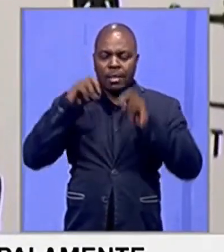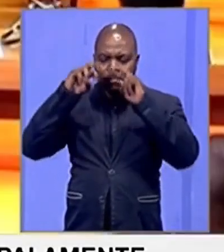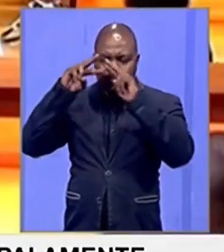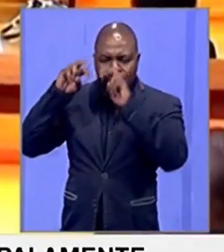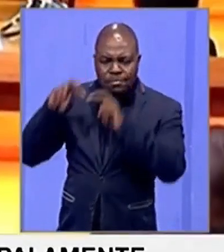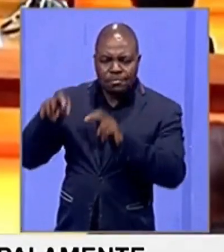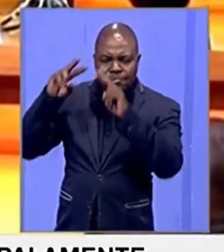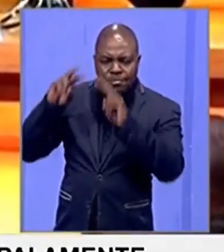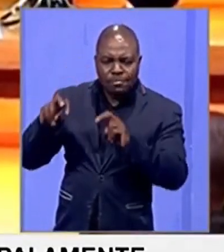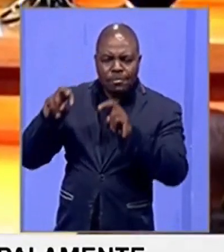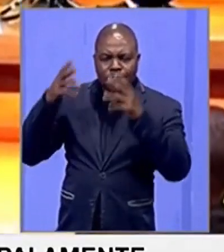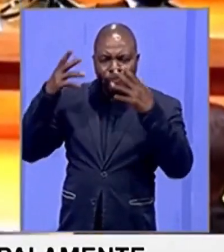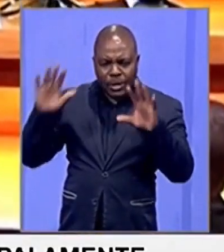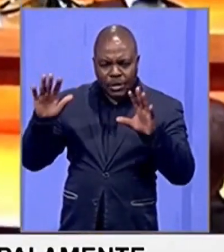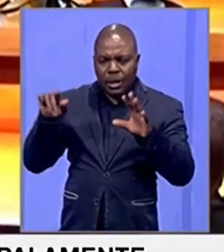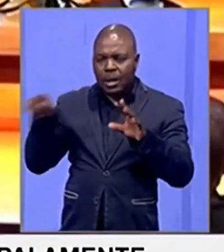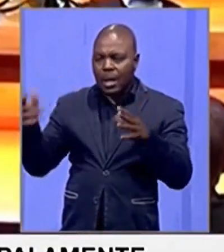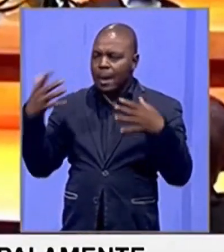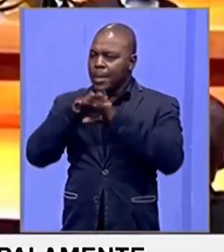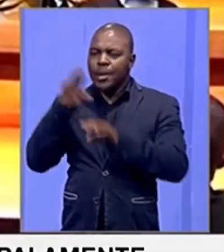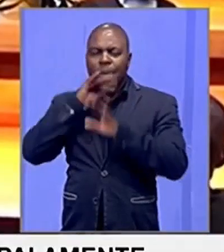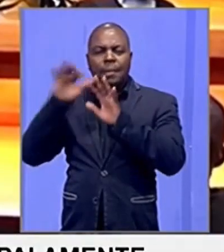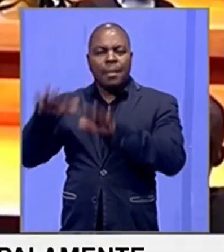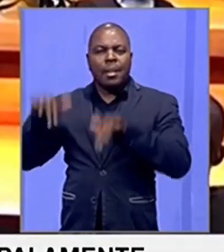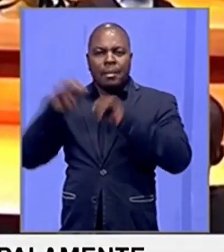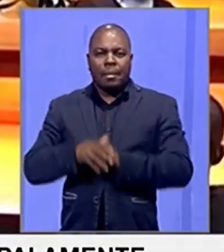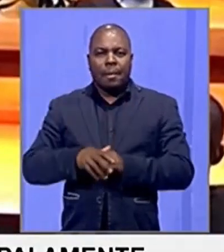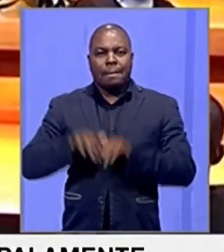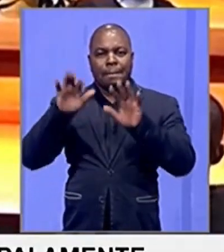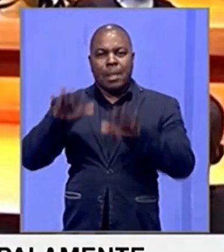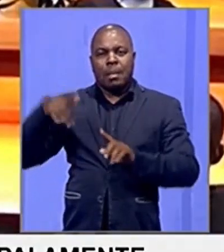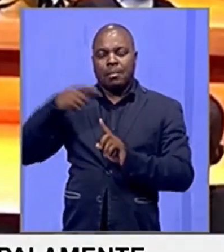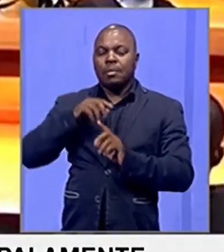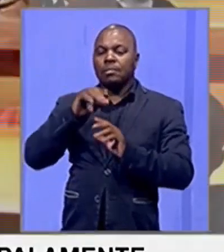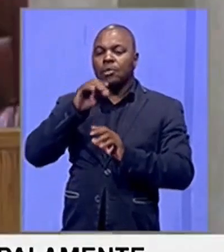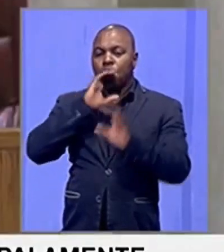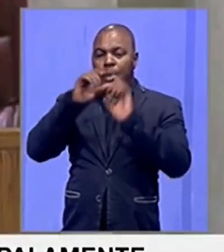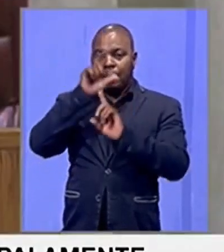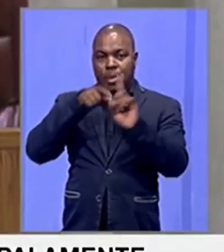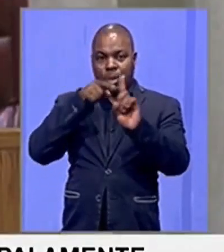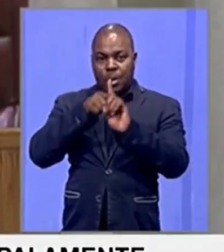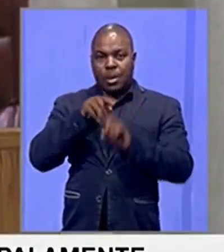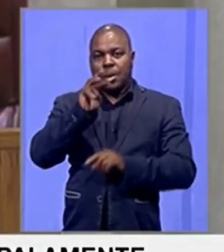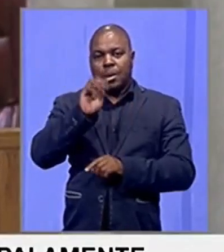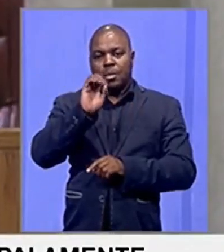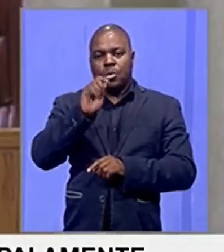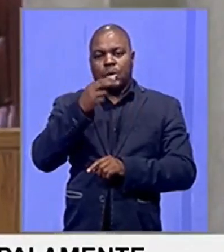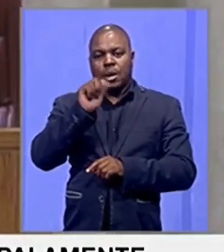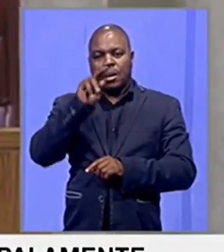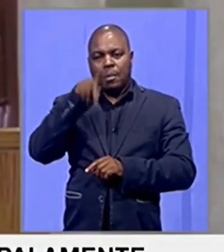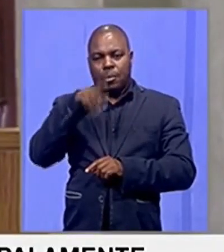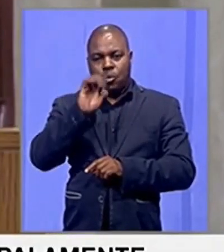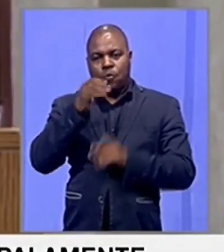ya tshusumetso e bolotsana diqetong tsa mmuso. Mmuedi wa parlamente Moloto Mothapo o bile le seboka sa mekgatlo ya ditaba.